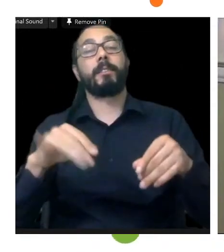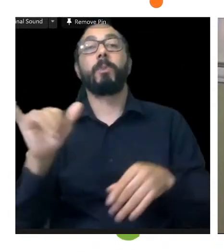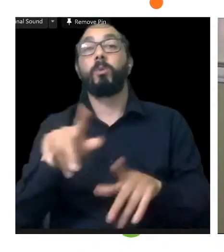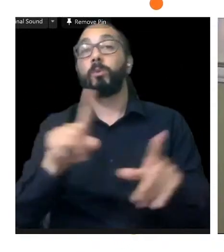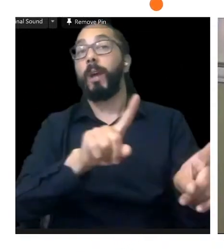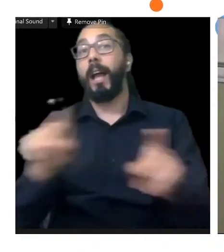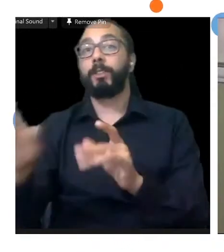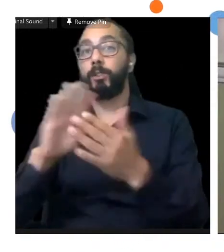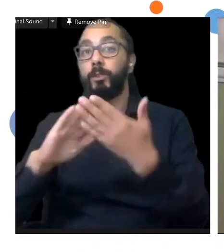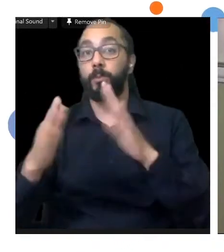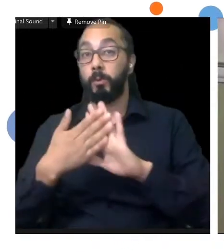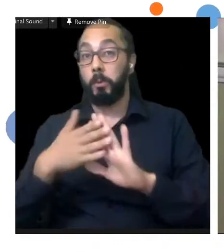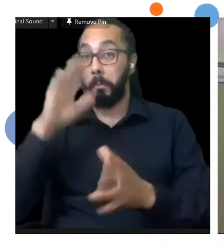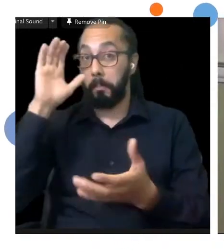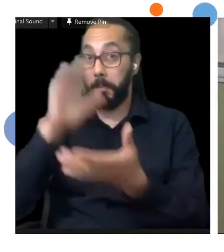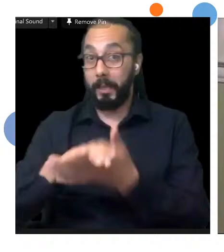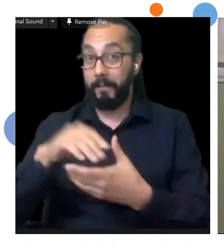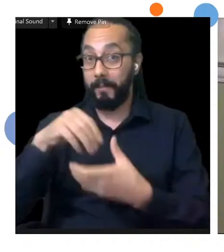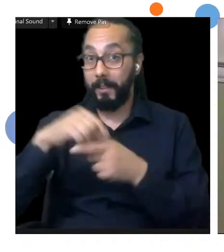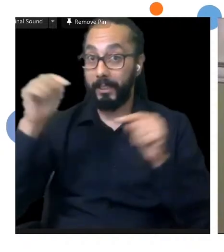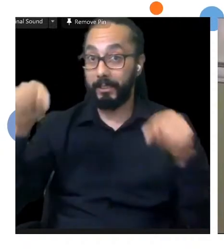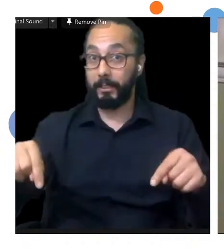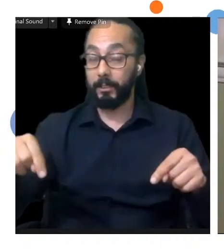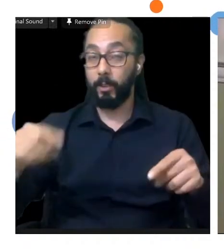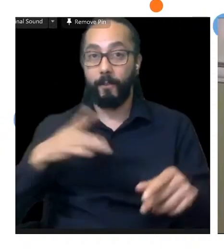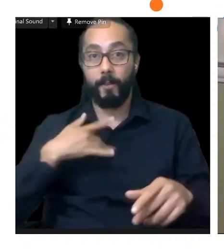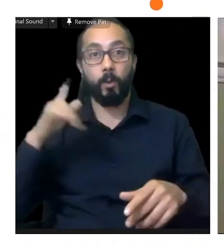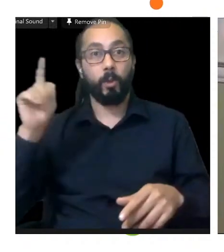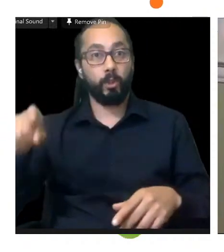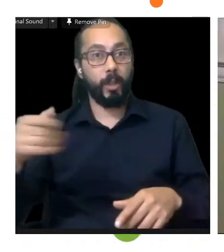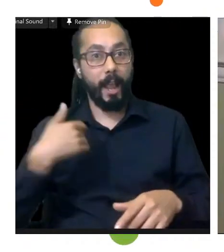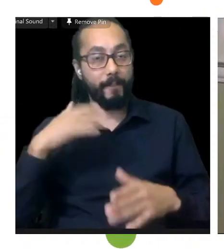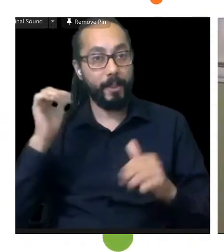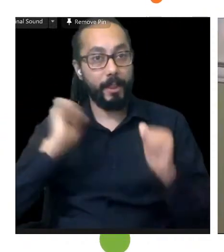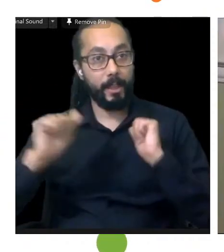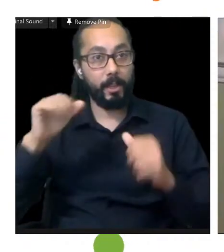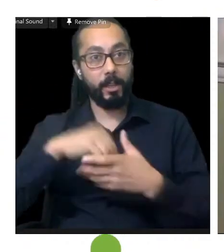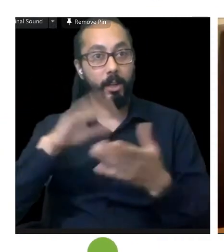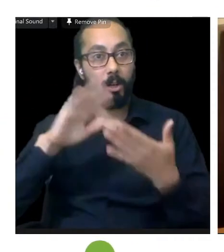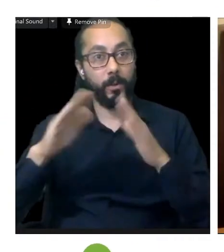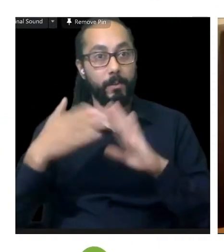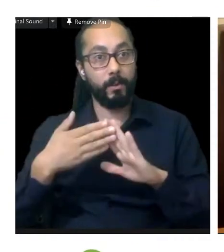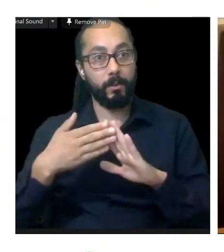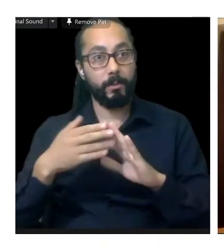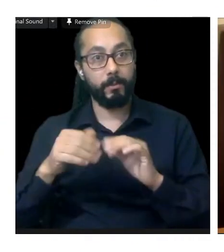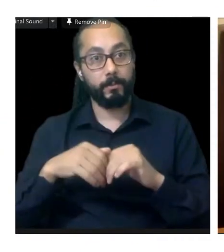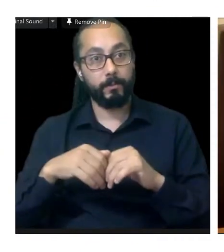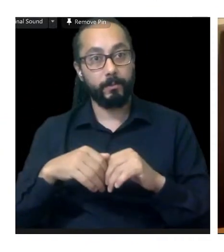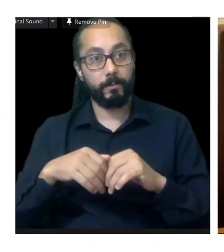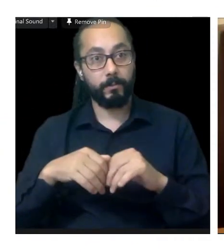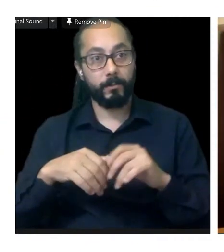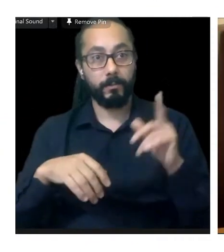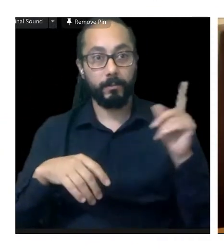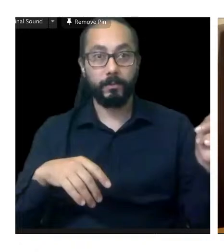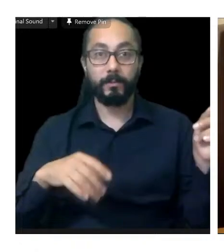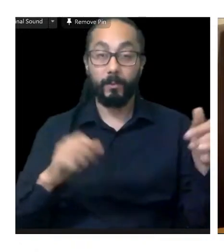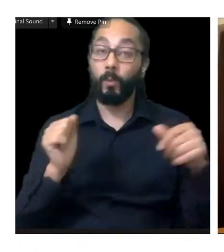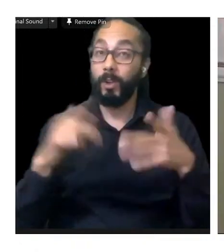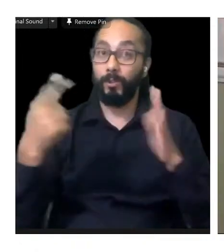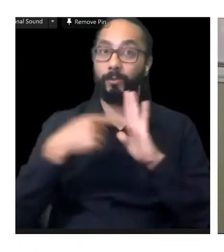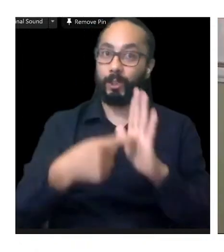we should have a theater in our community? More importantly, they're demonstrating so clearly that they do.